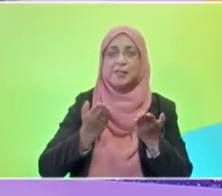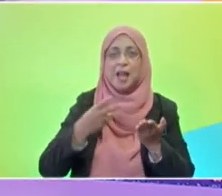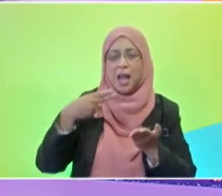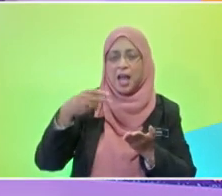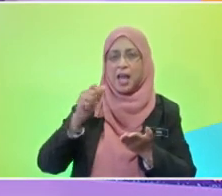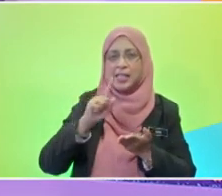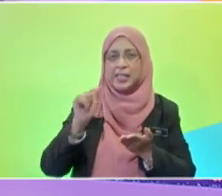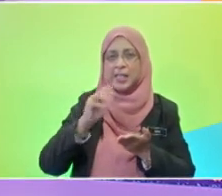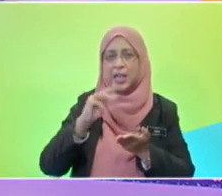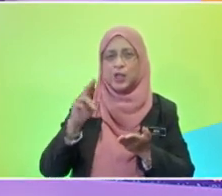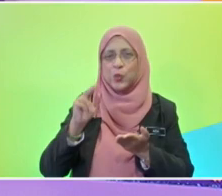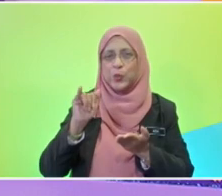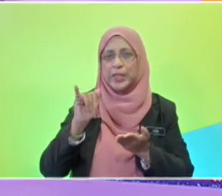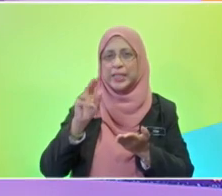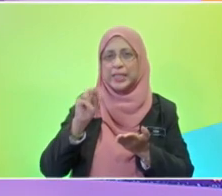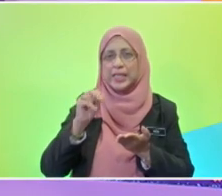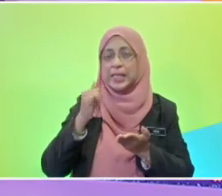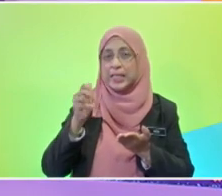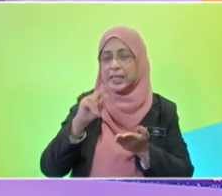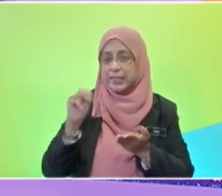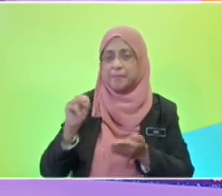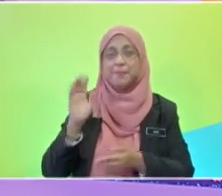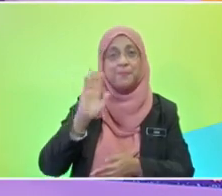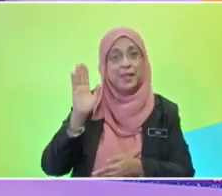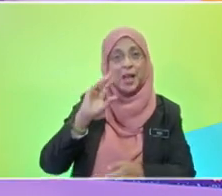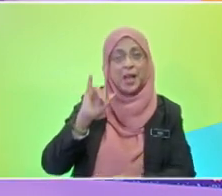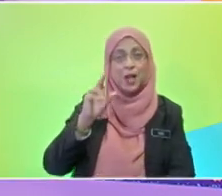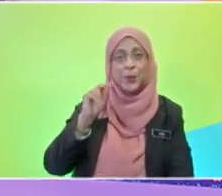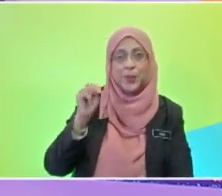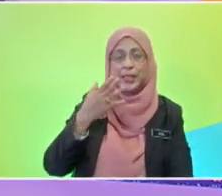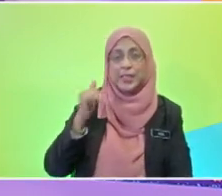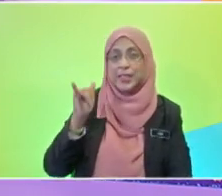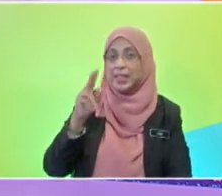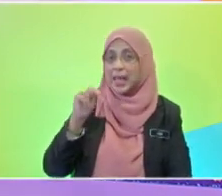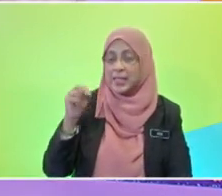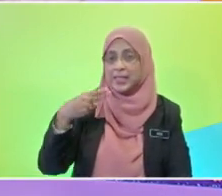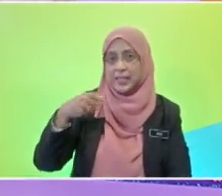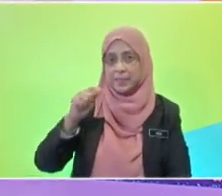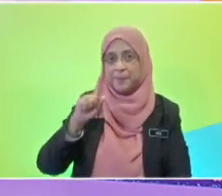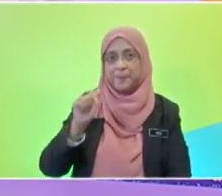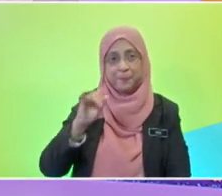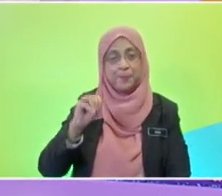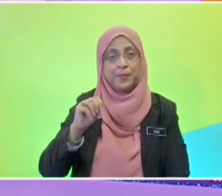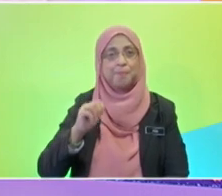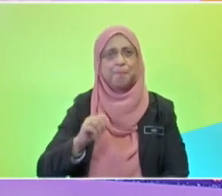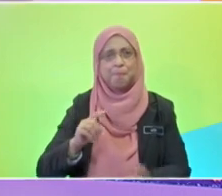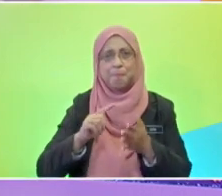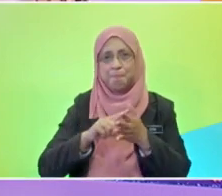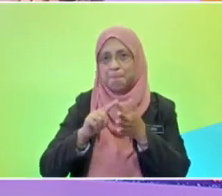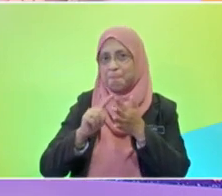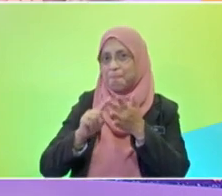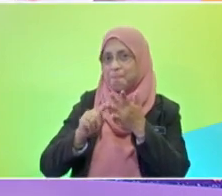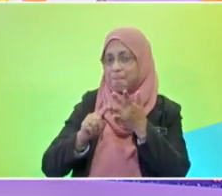Okay, hi Yunyin, hi Haziq. Everyone say hi Yunyin, hi Haziq. Okay, and we have 2 more.